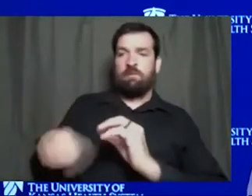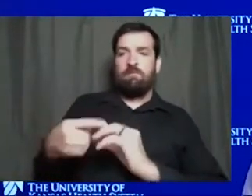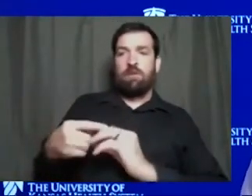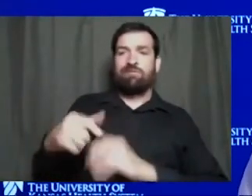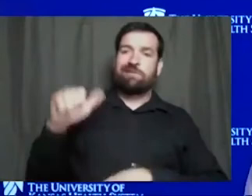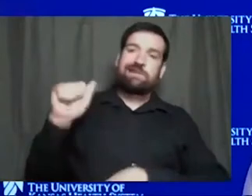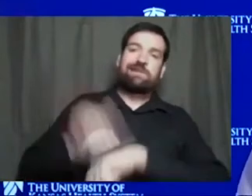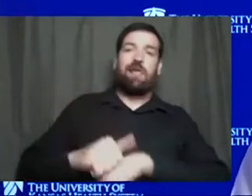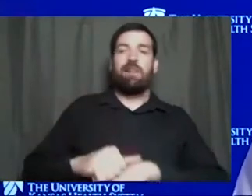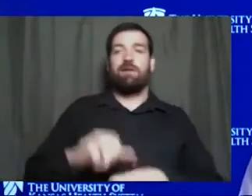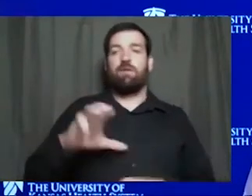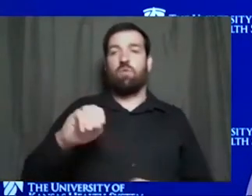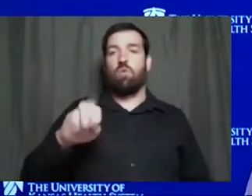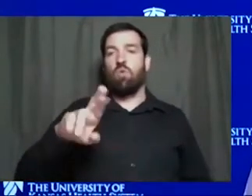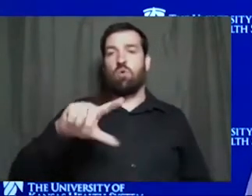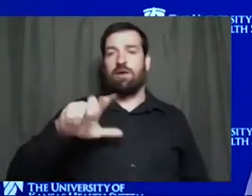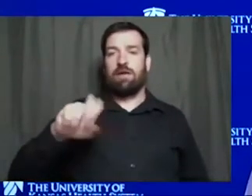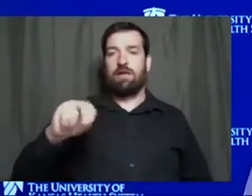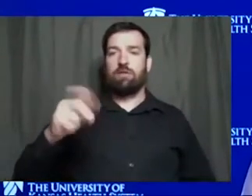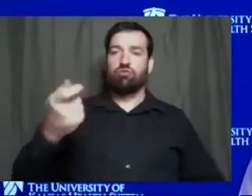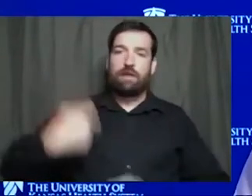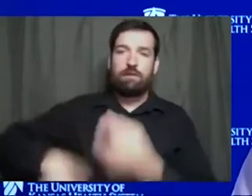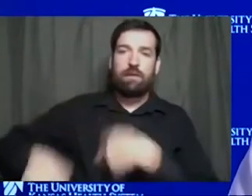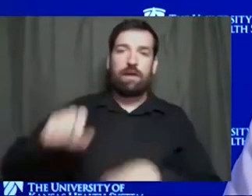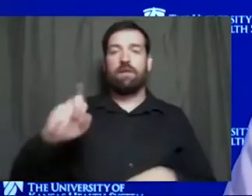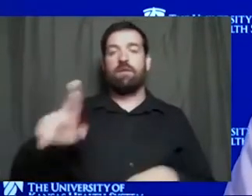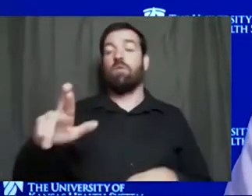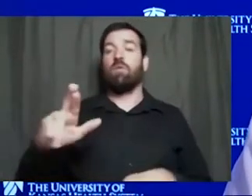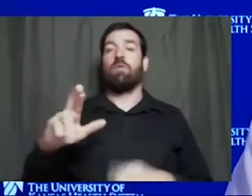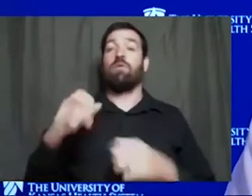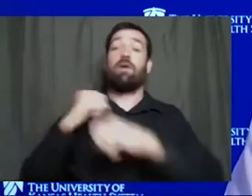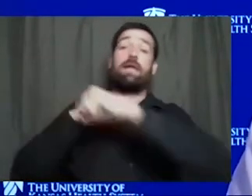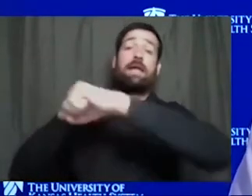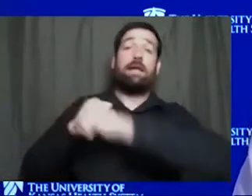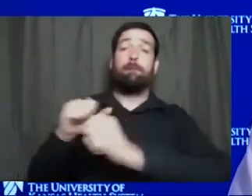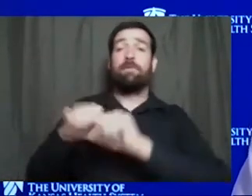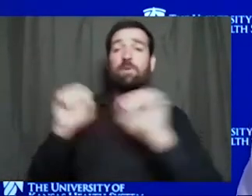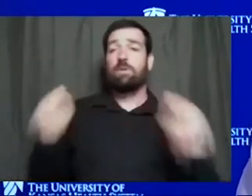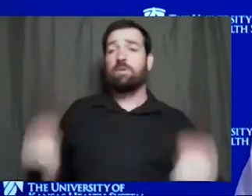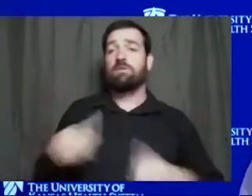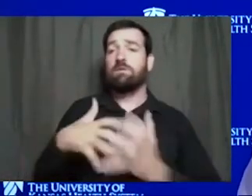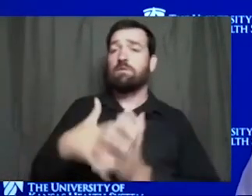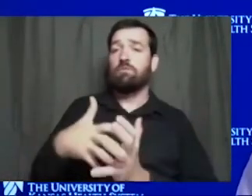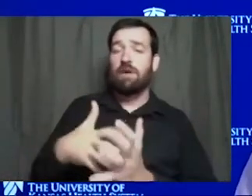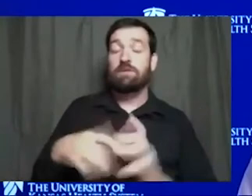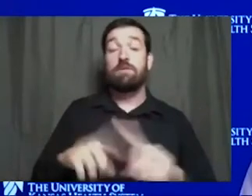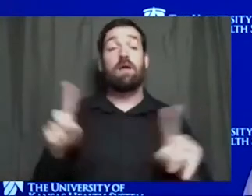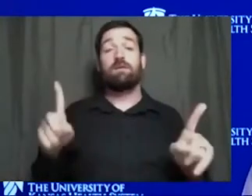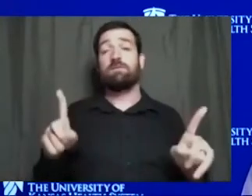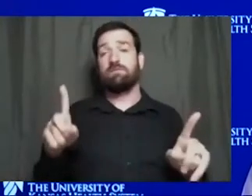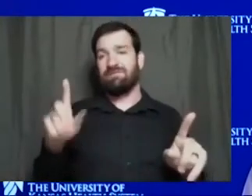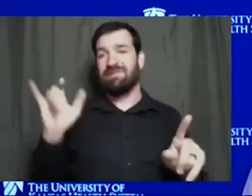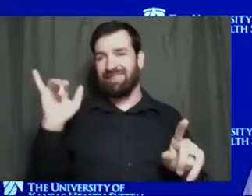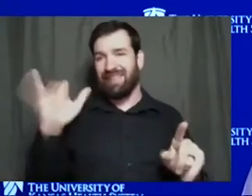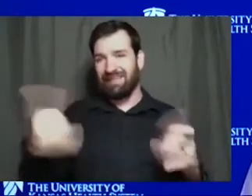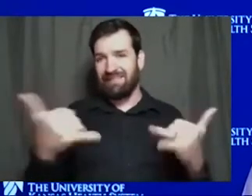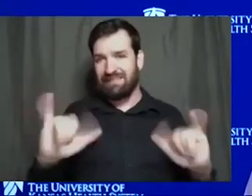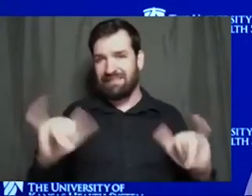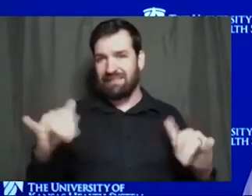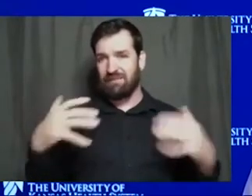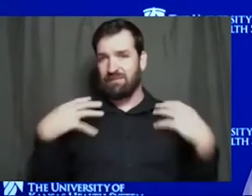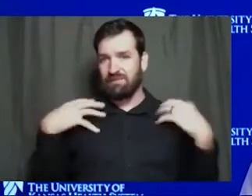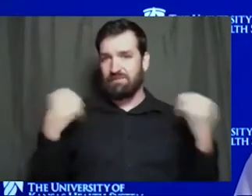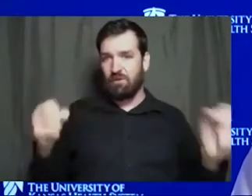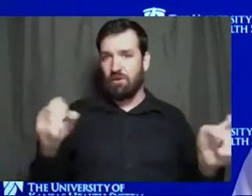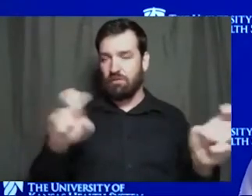or other immunosuppressed. But, you know, I think that is still a comorbidity. That does not go away. That